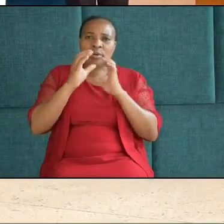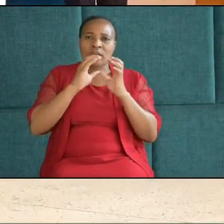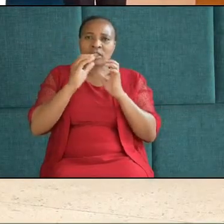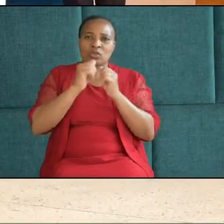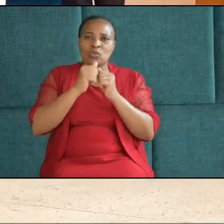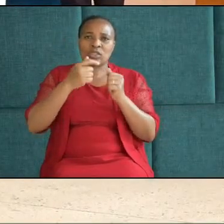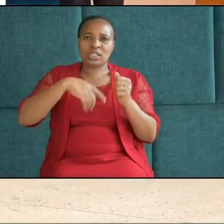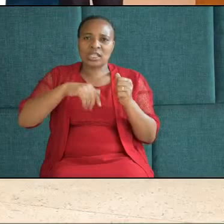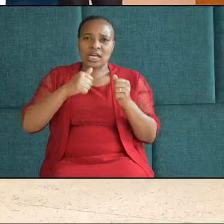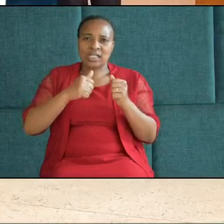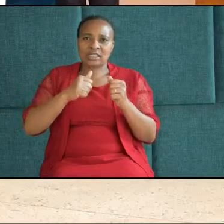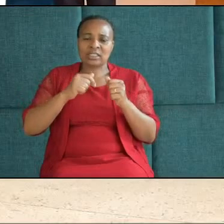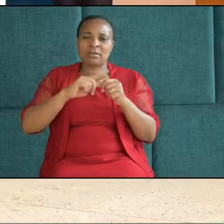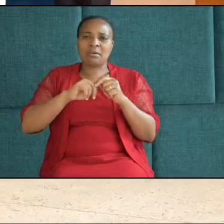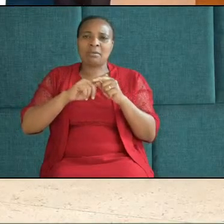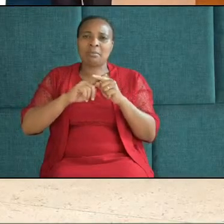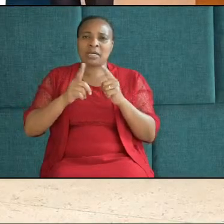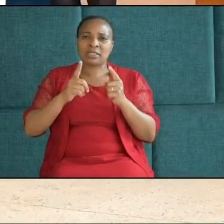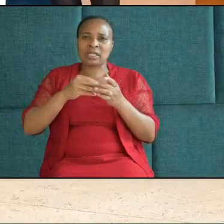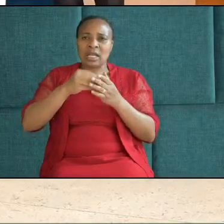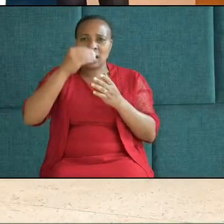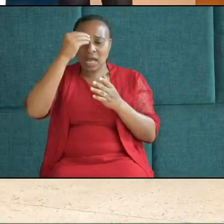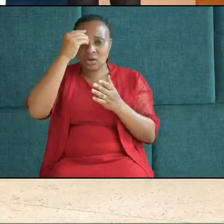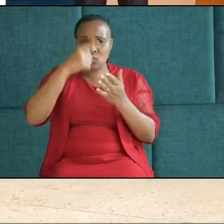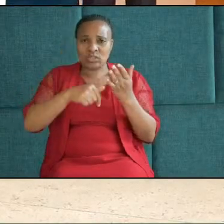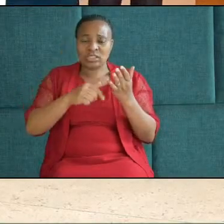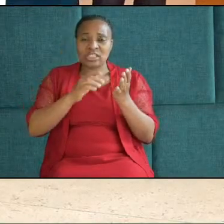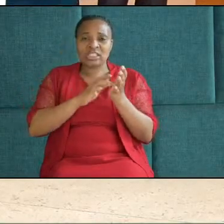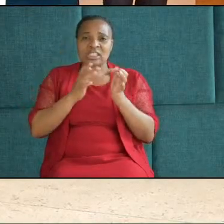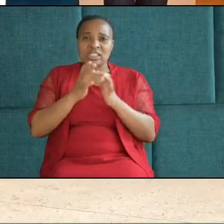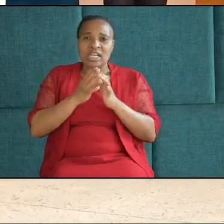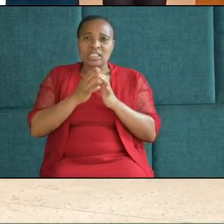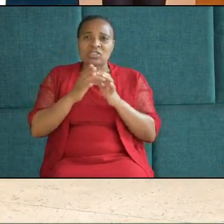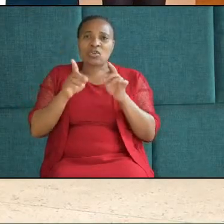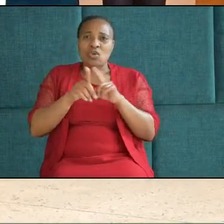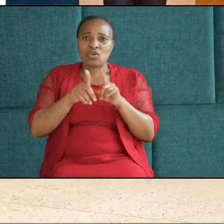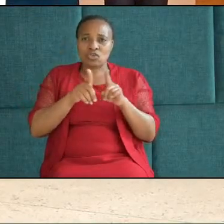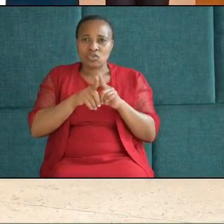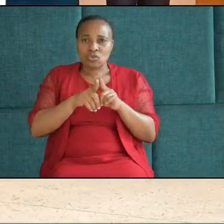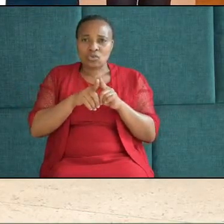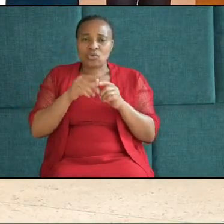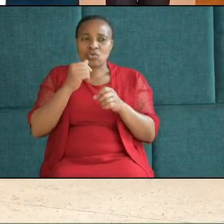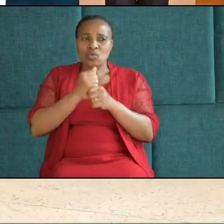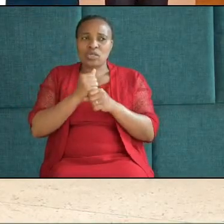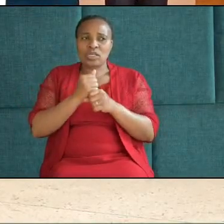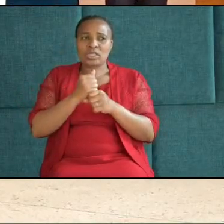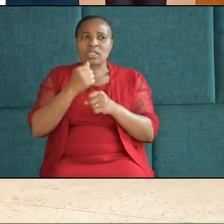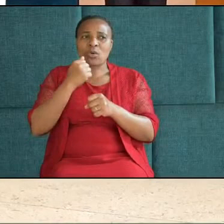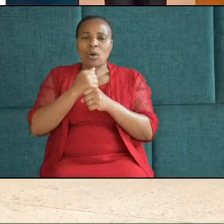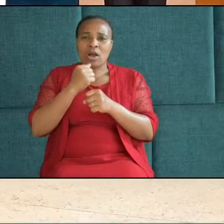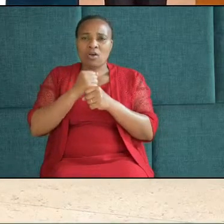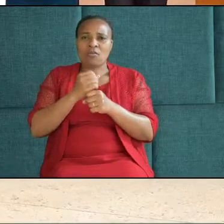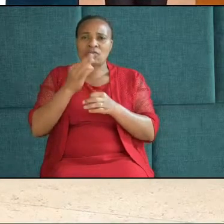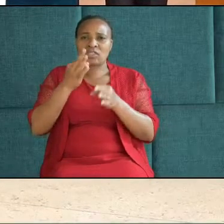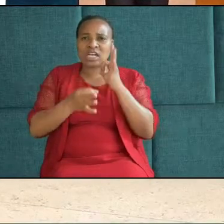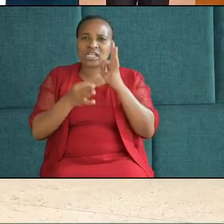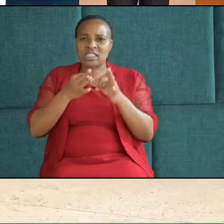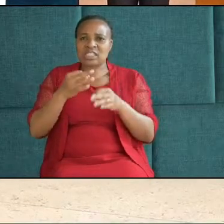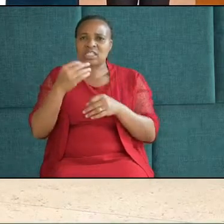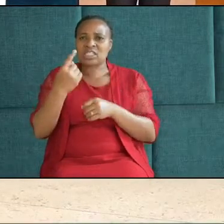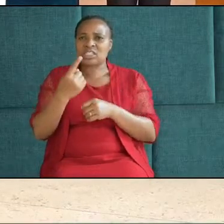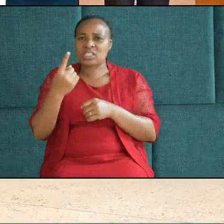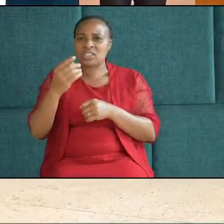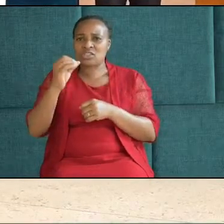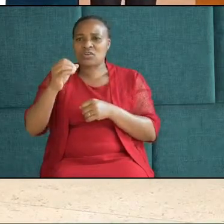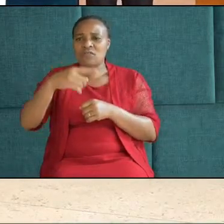Stevie, what else did we learn? Two, Jesus is also doing the work of judging everyone.